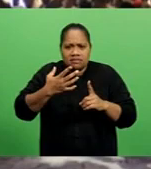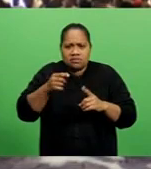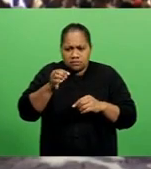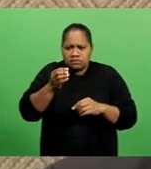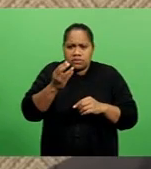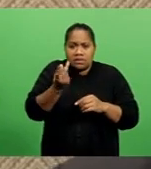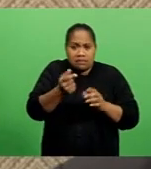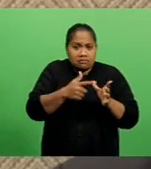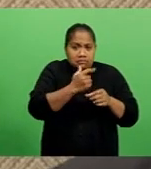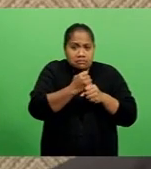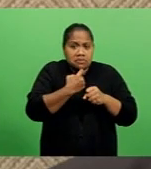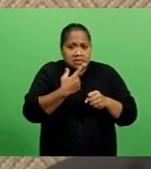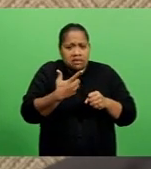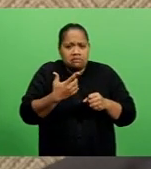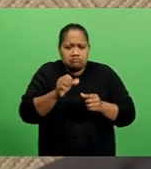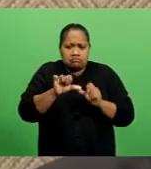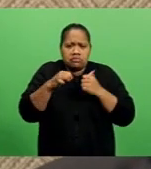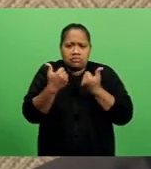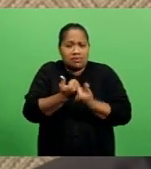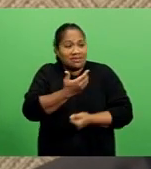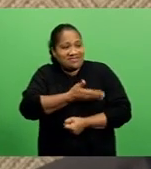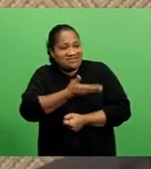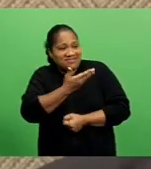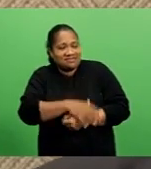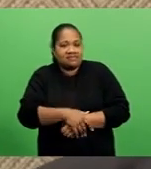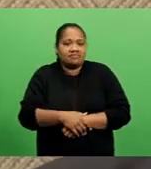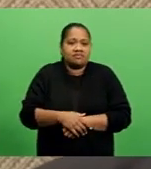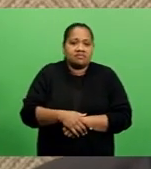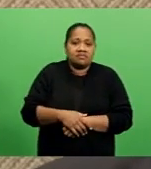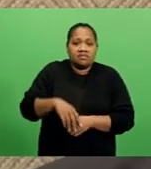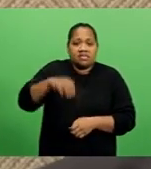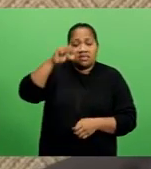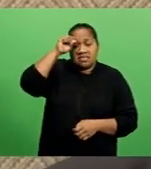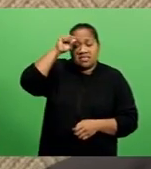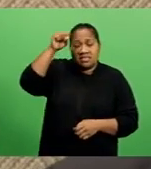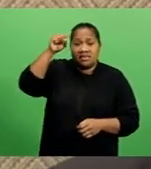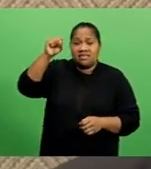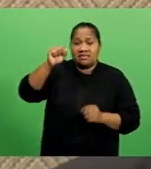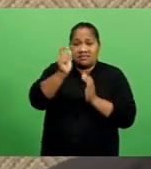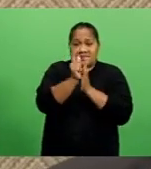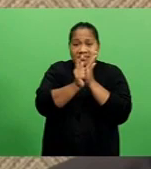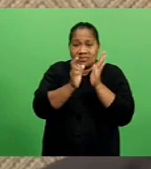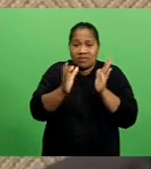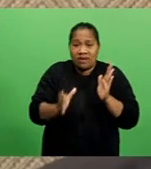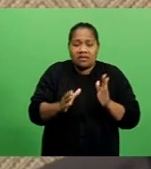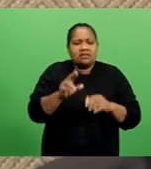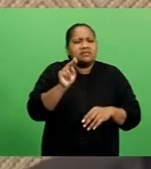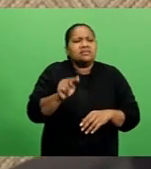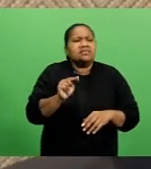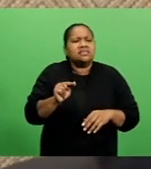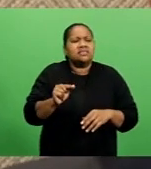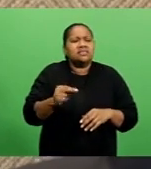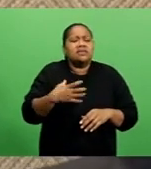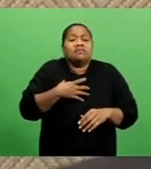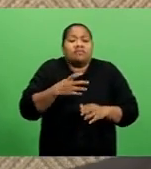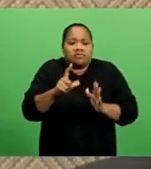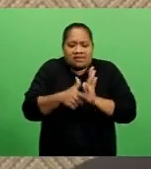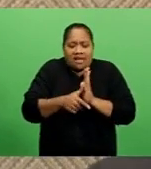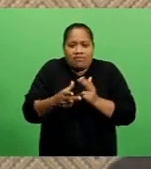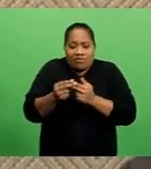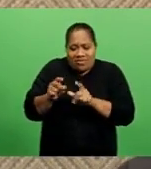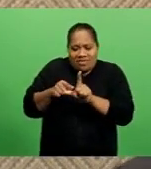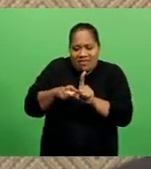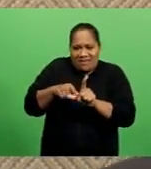points. The senior practitioners, I think, need to spend a bit more time just with young practitioners, just